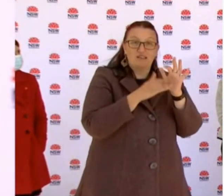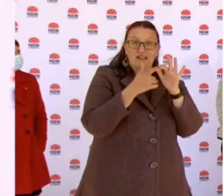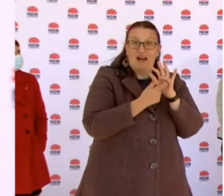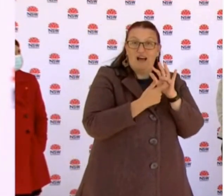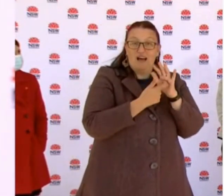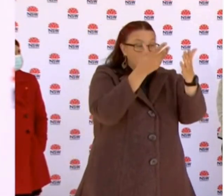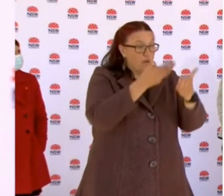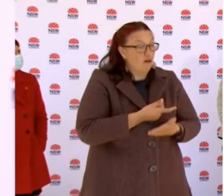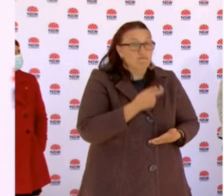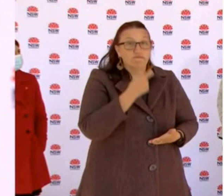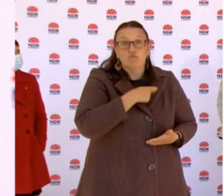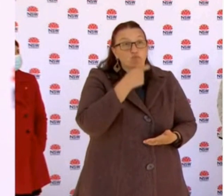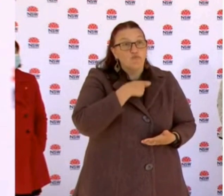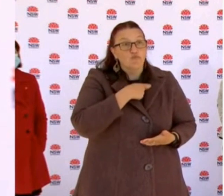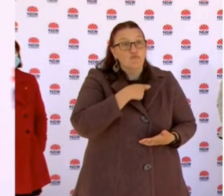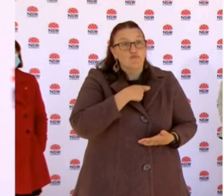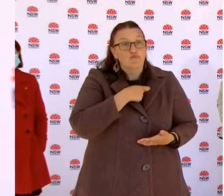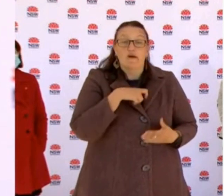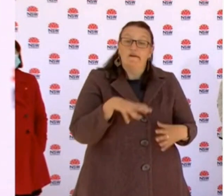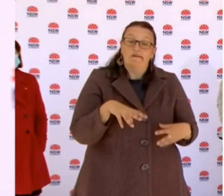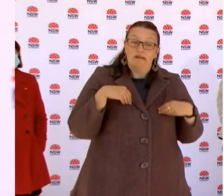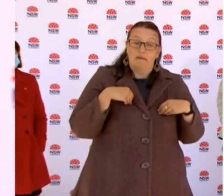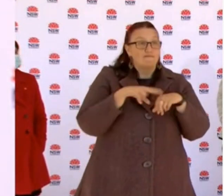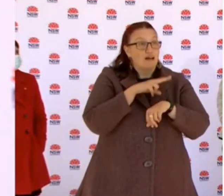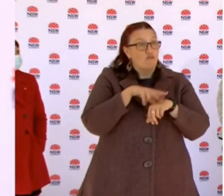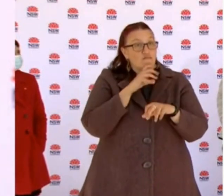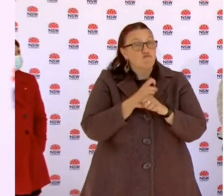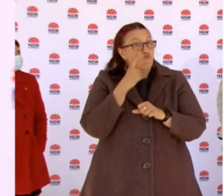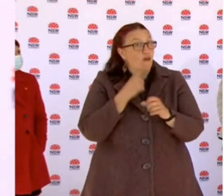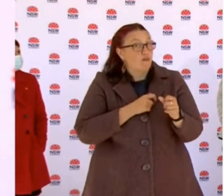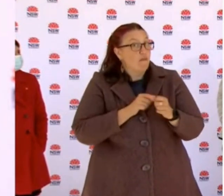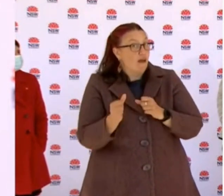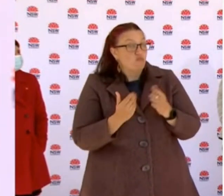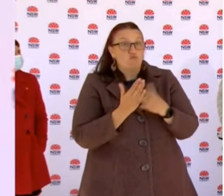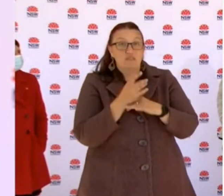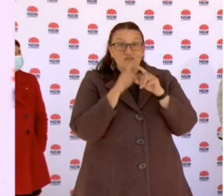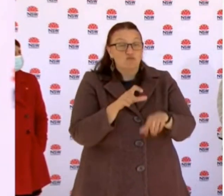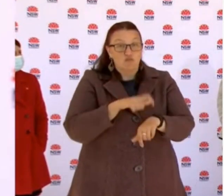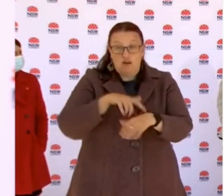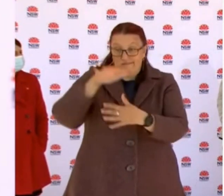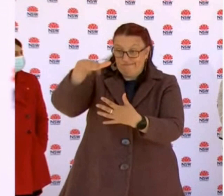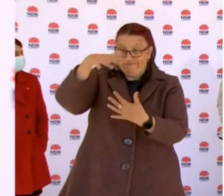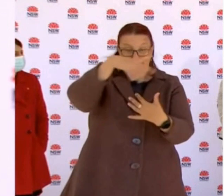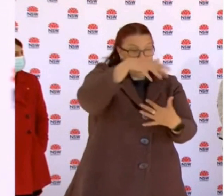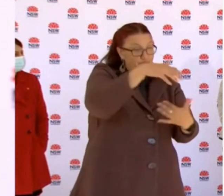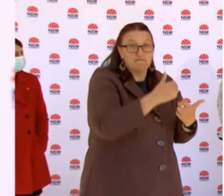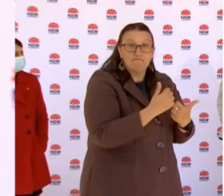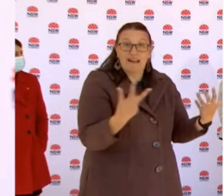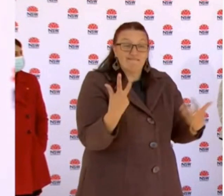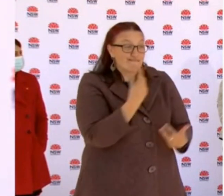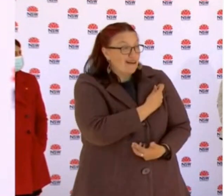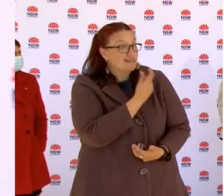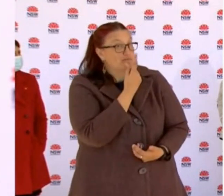great. So, accepting that the federal government did their best at a difficult time to get as much vaccine as possible, I